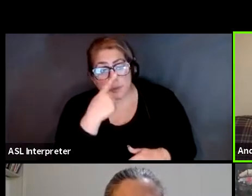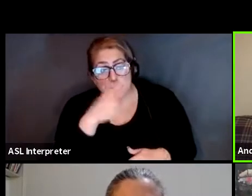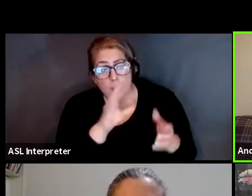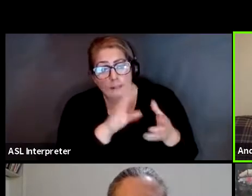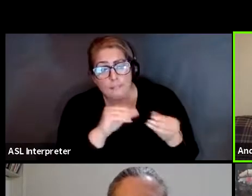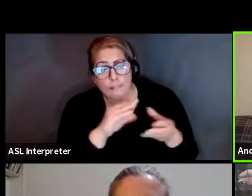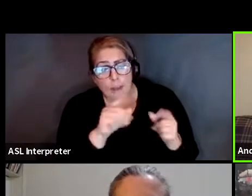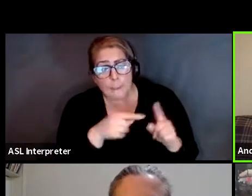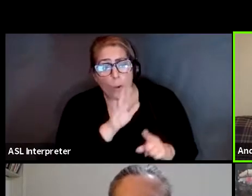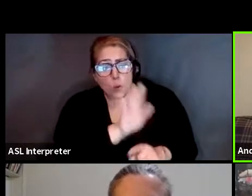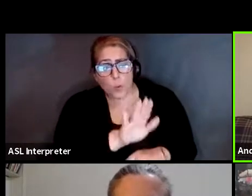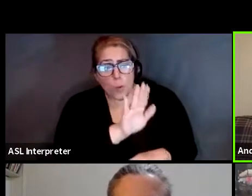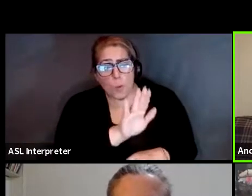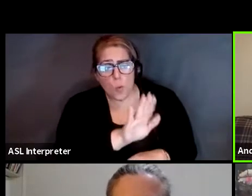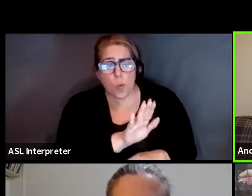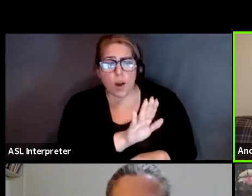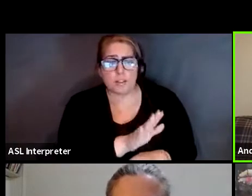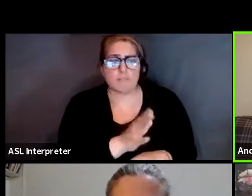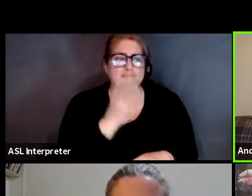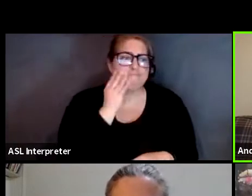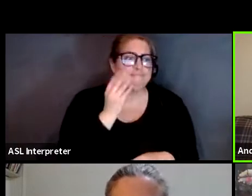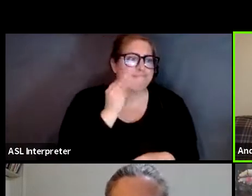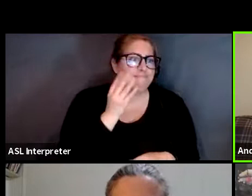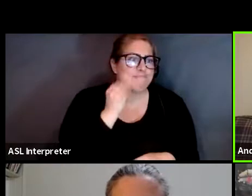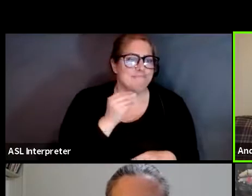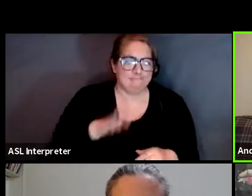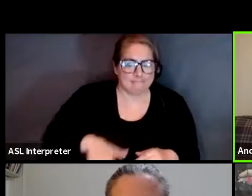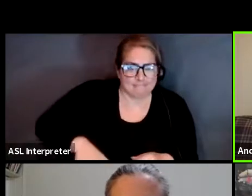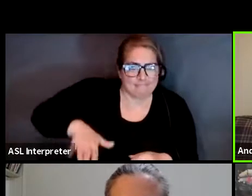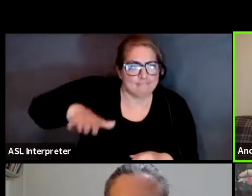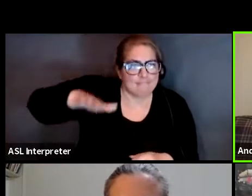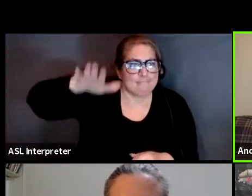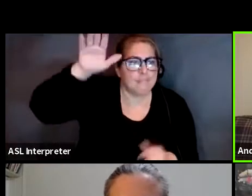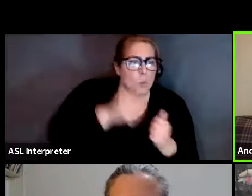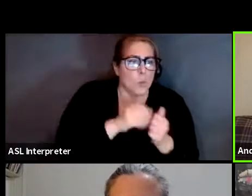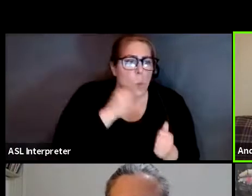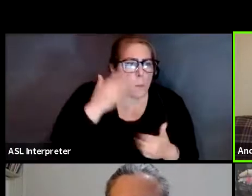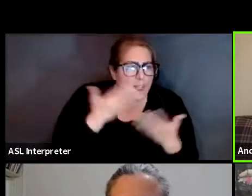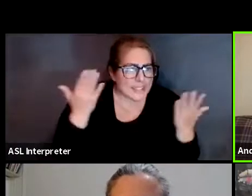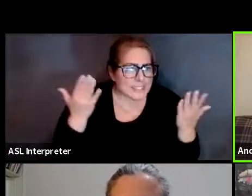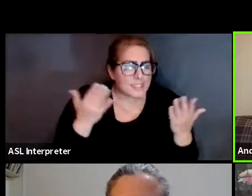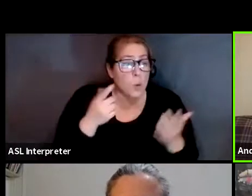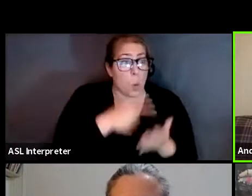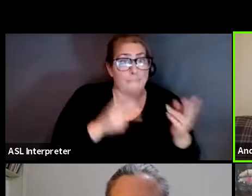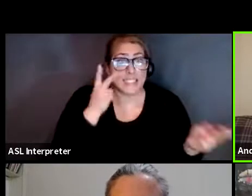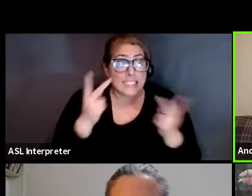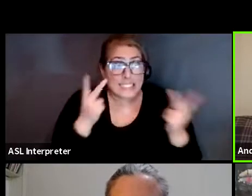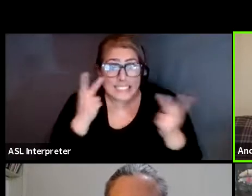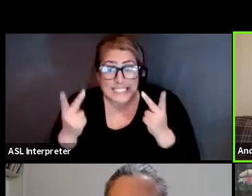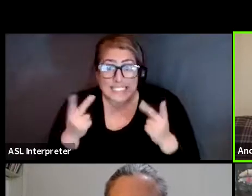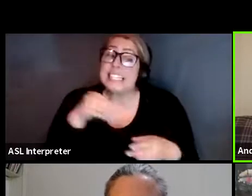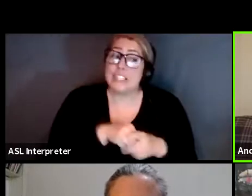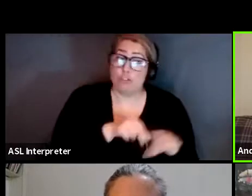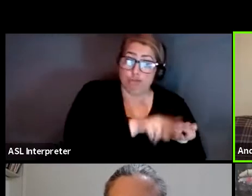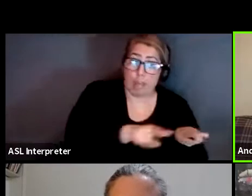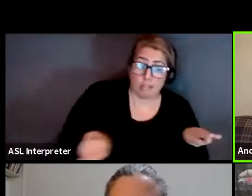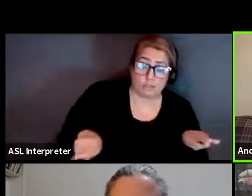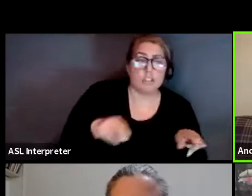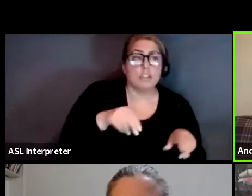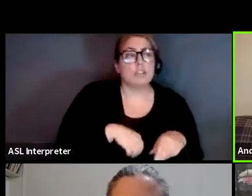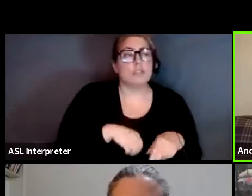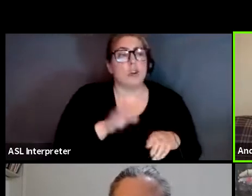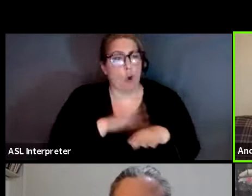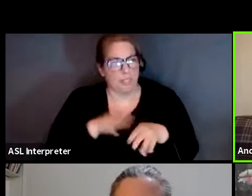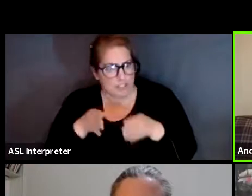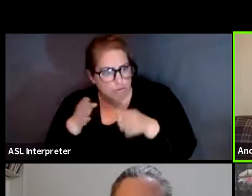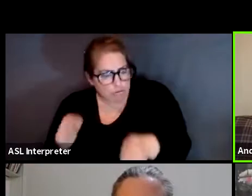about your lived experience with homelessness, the things that you've seen both in shelters and on the streets,